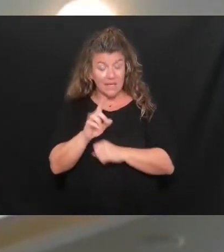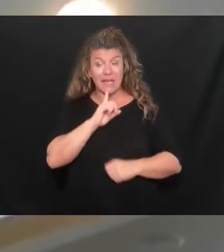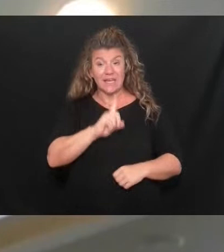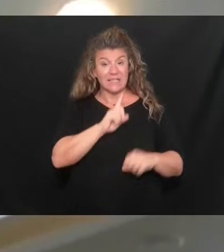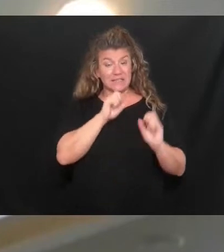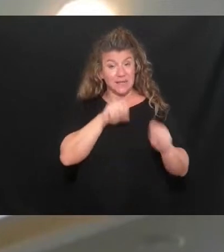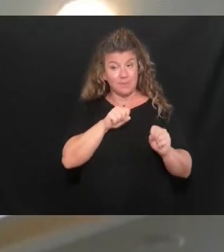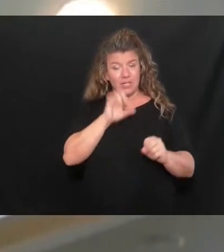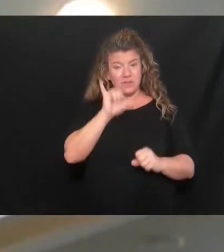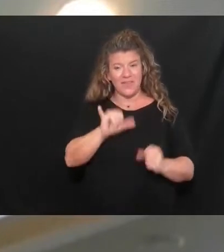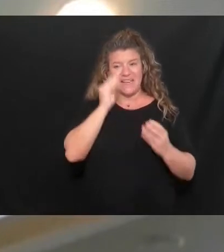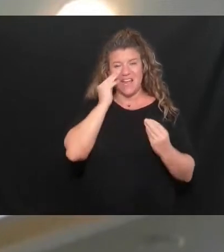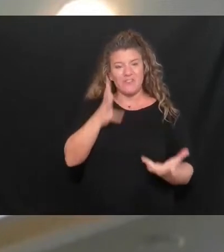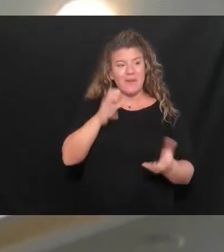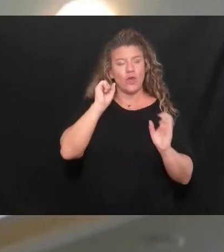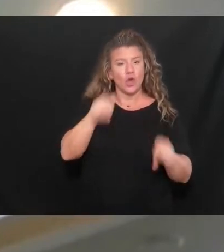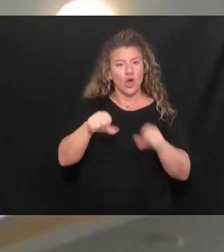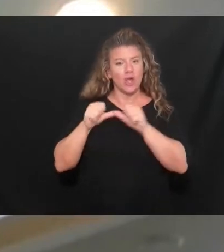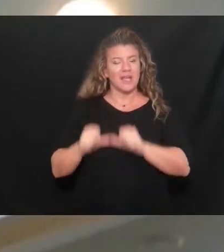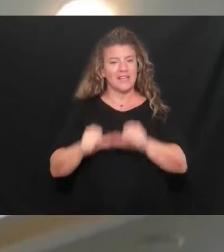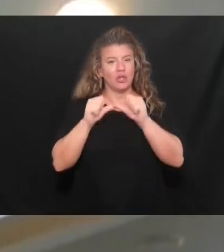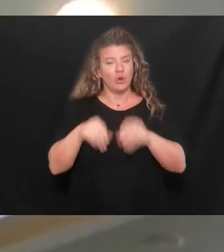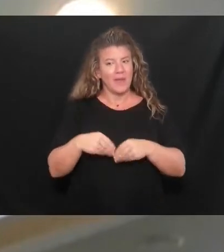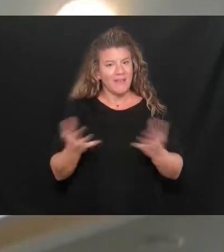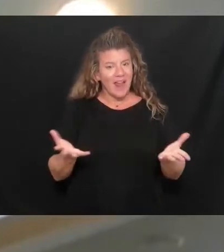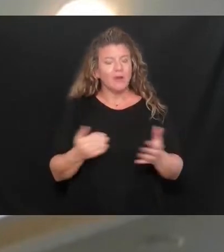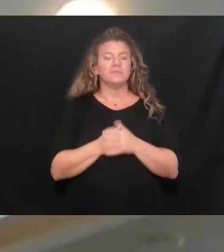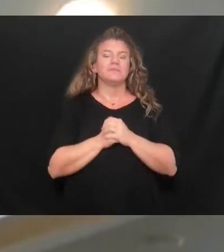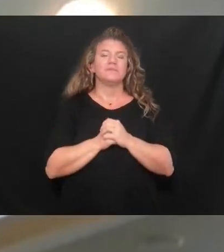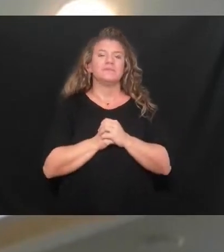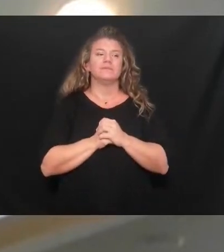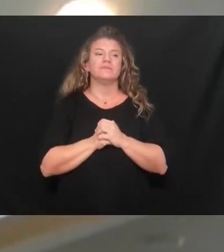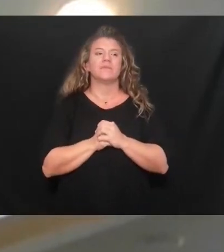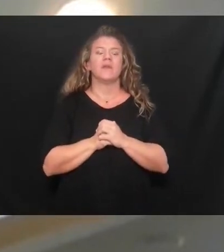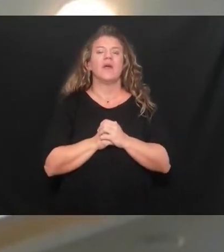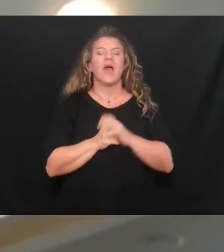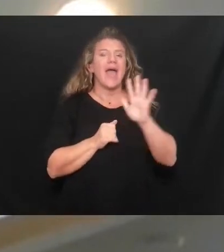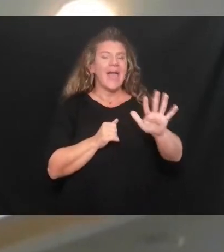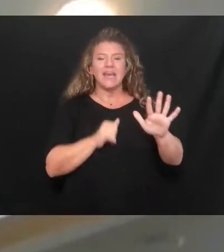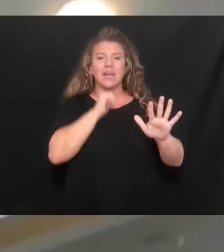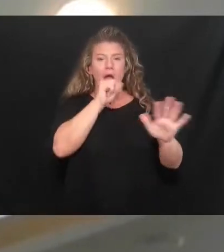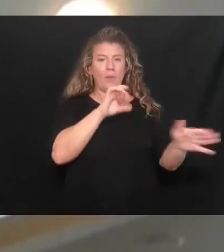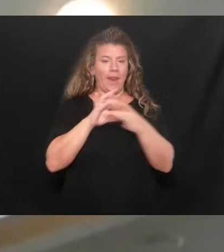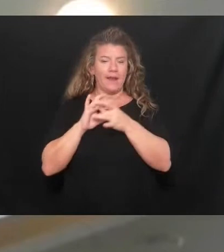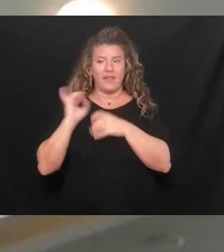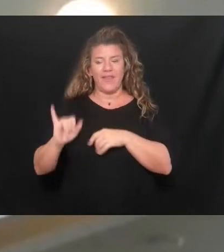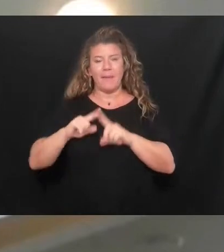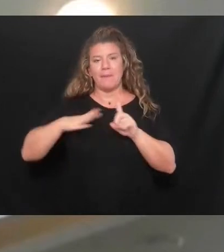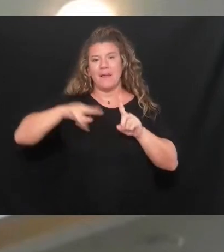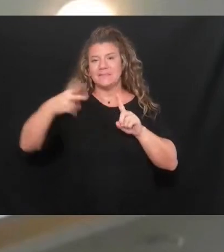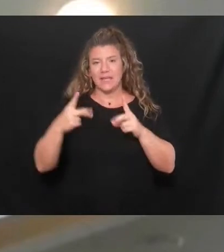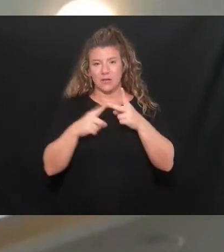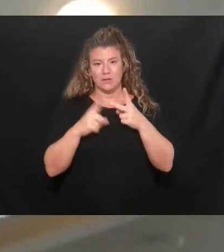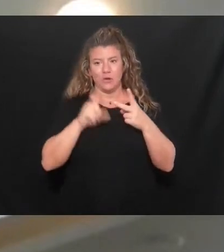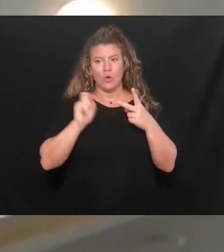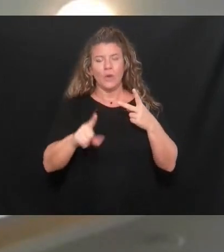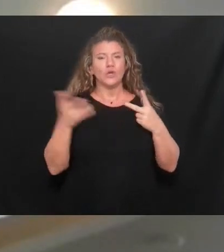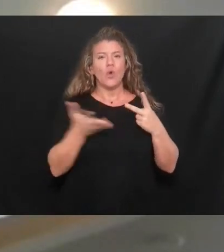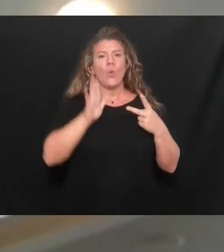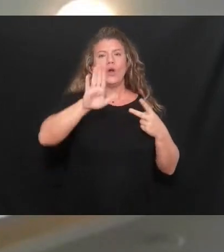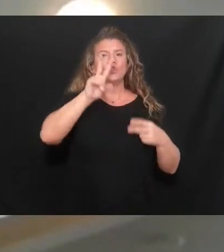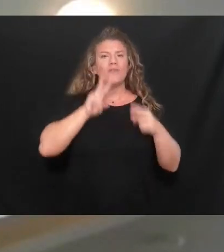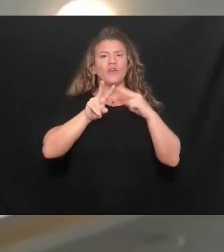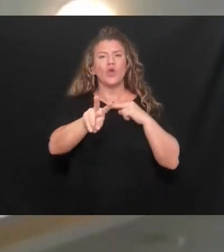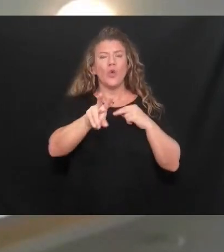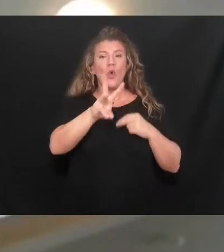that is information that could continue to be provided? And unrelated to that, but a second question, Governor, what's your view